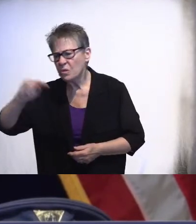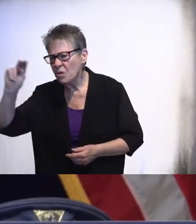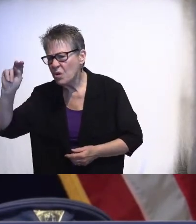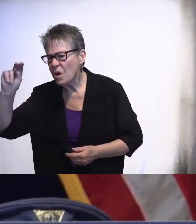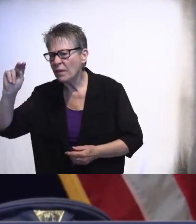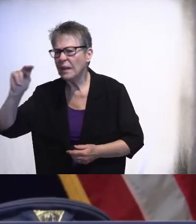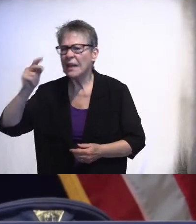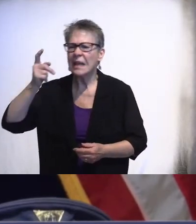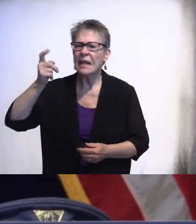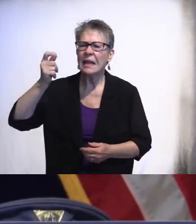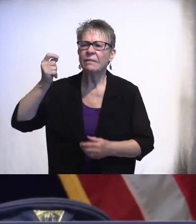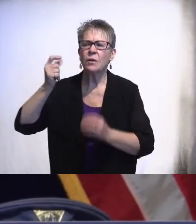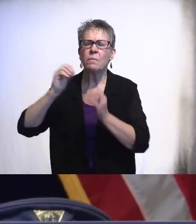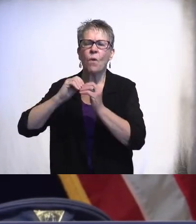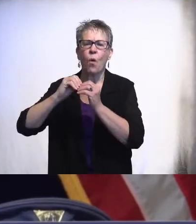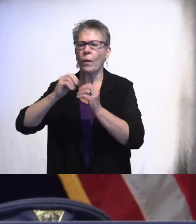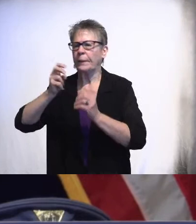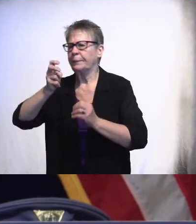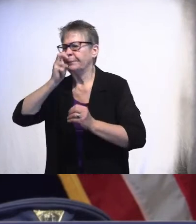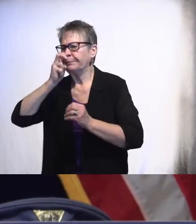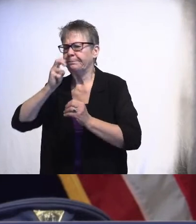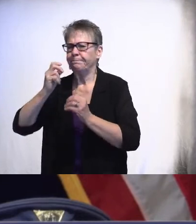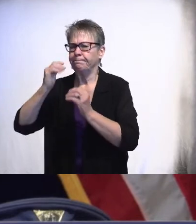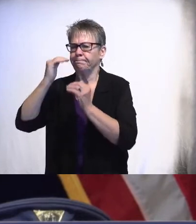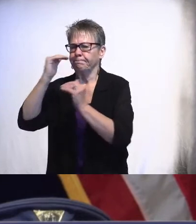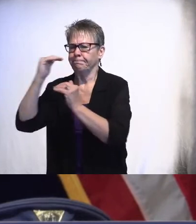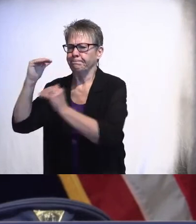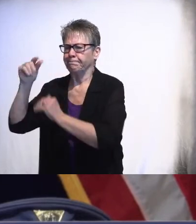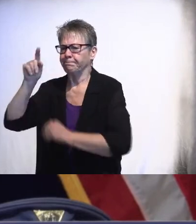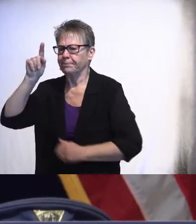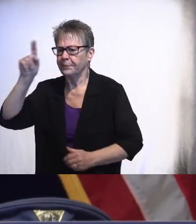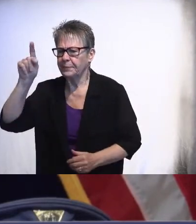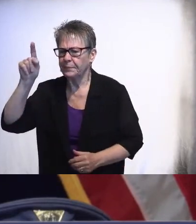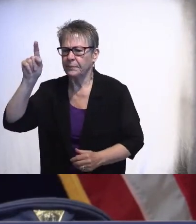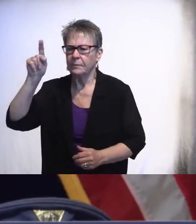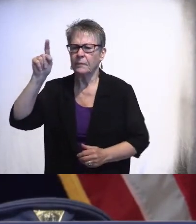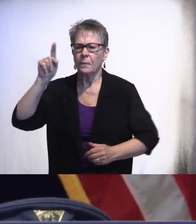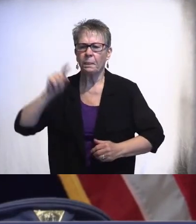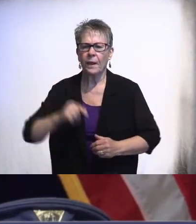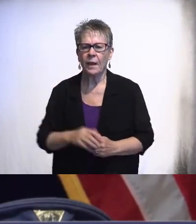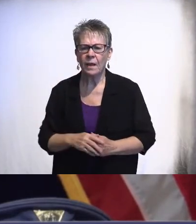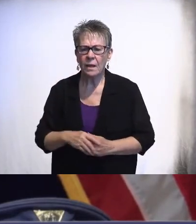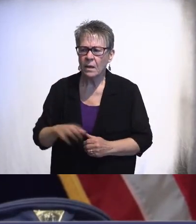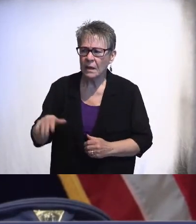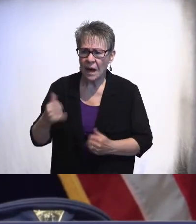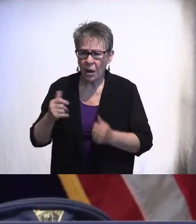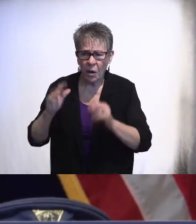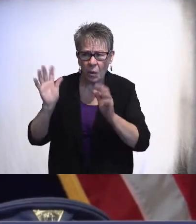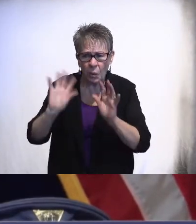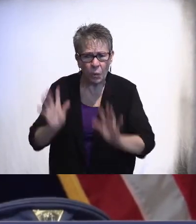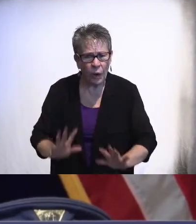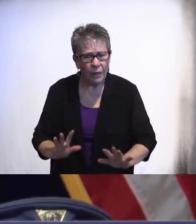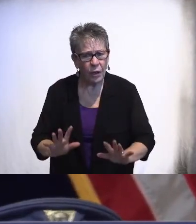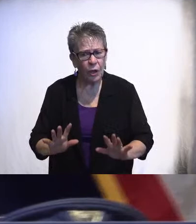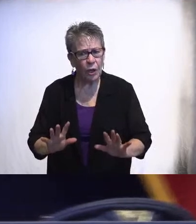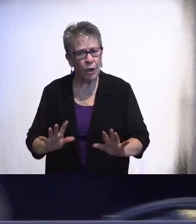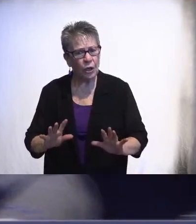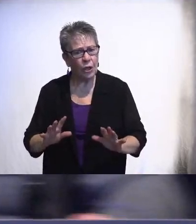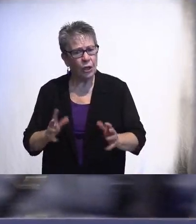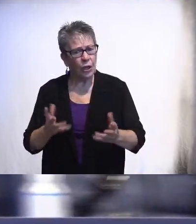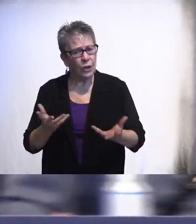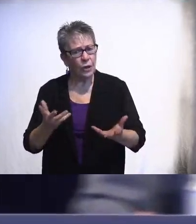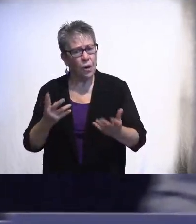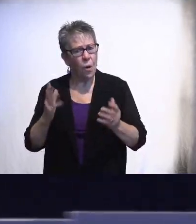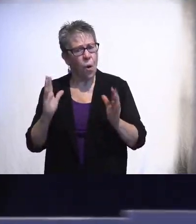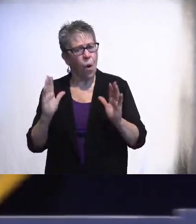looks like it's going to be cold, but as far as precipitation, it looks like hopefully nothing to be concerned about. Okay. Thank